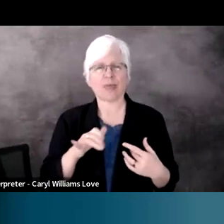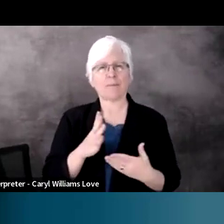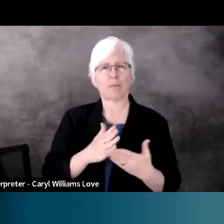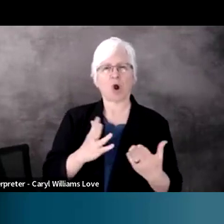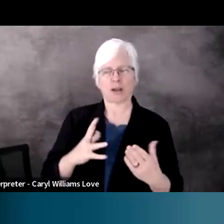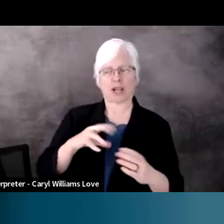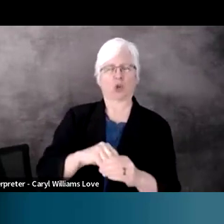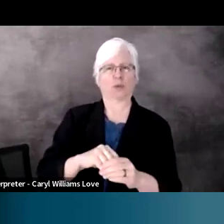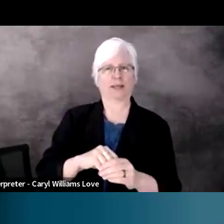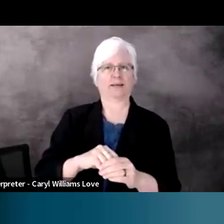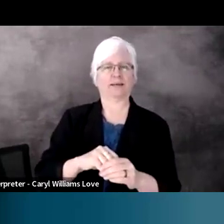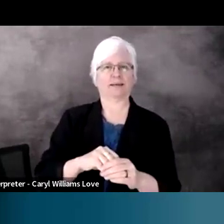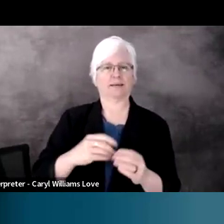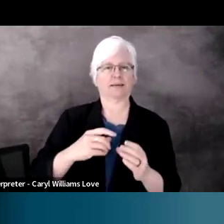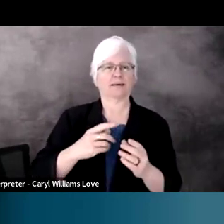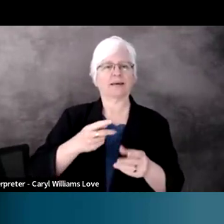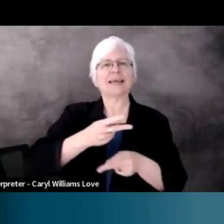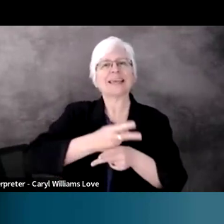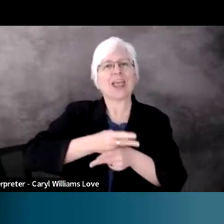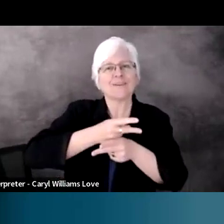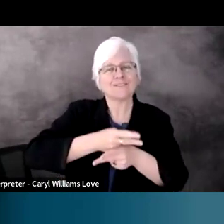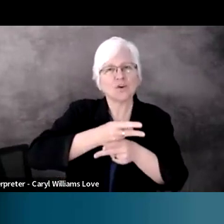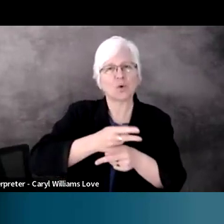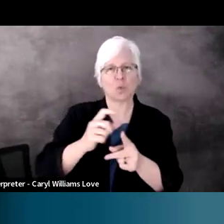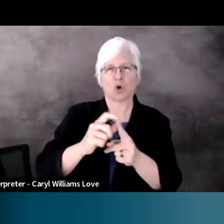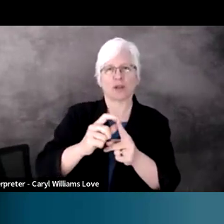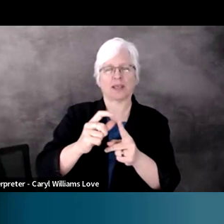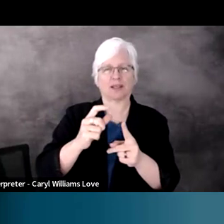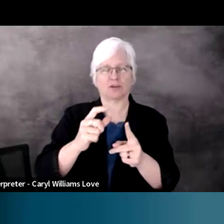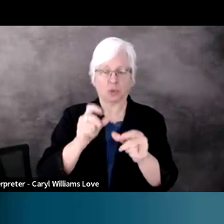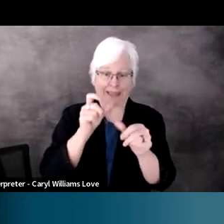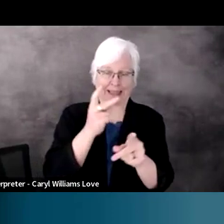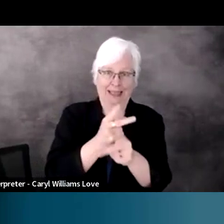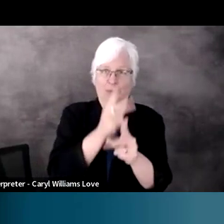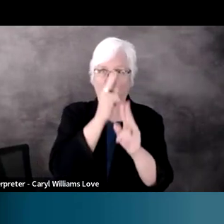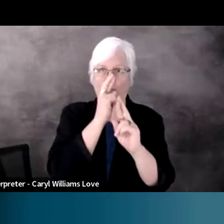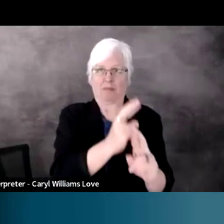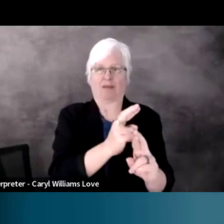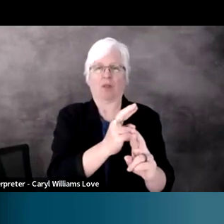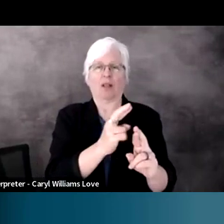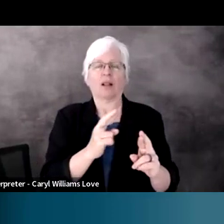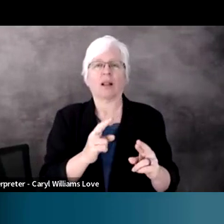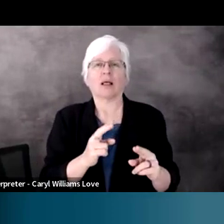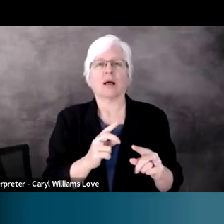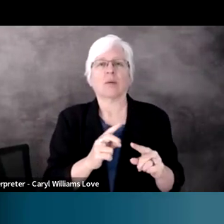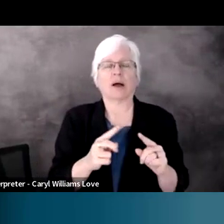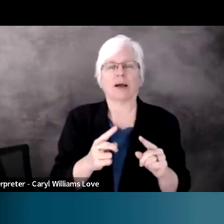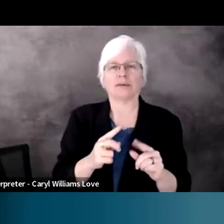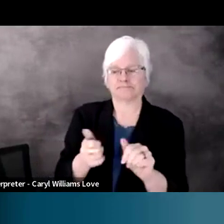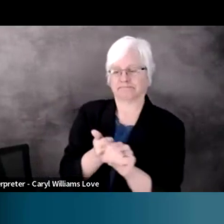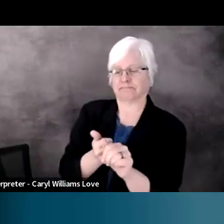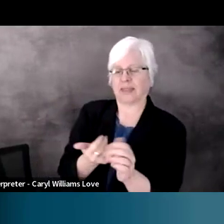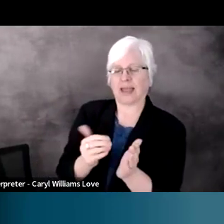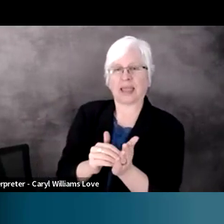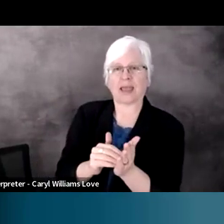know, careful wording to make that respectful, but I think, again, not just, we don't know